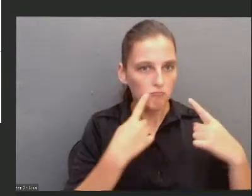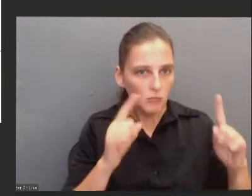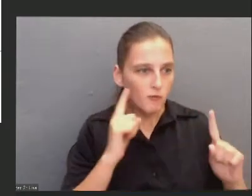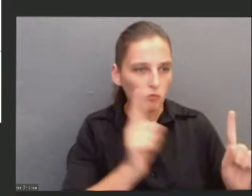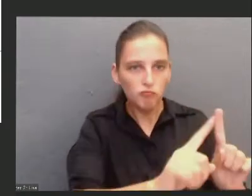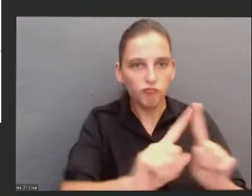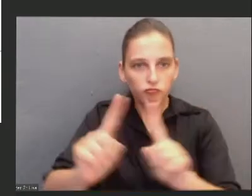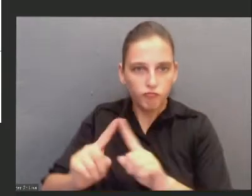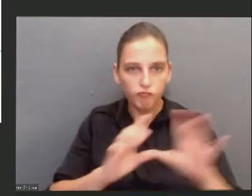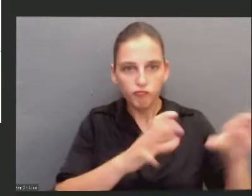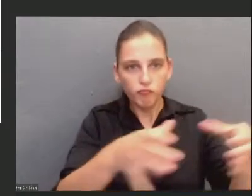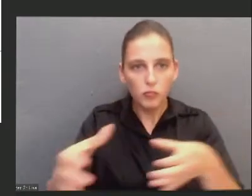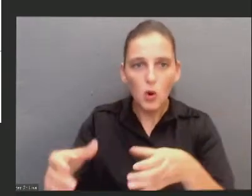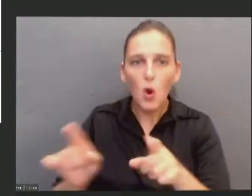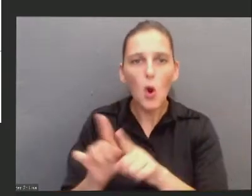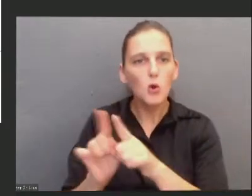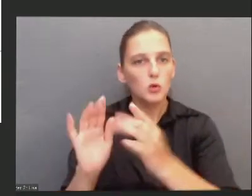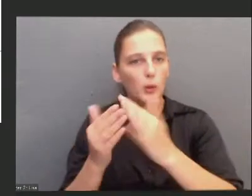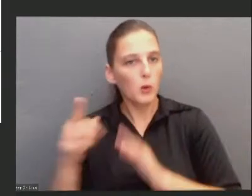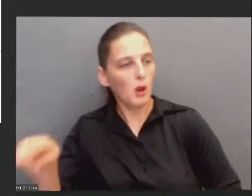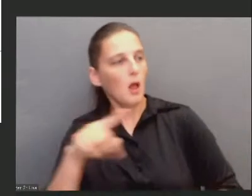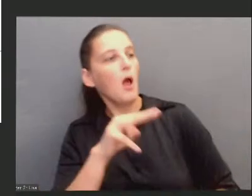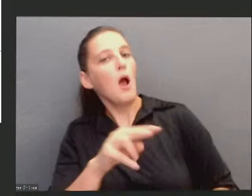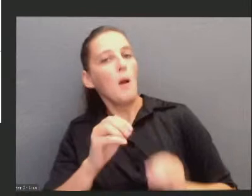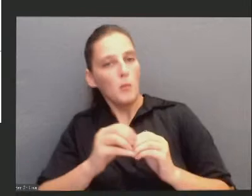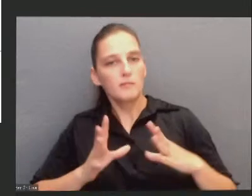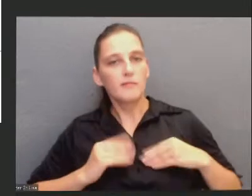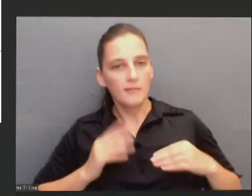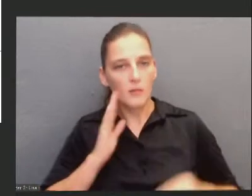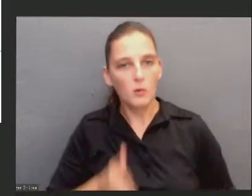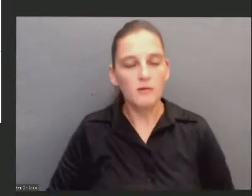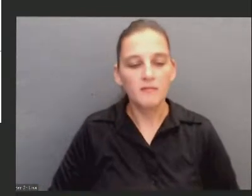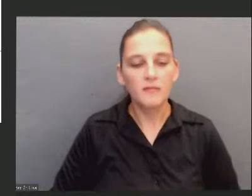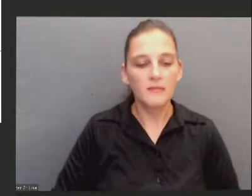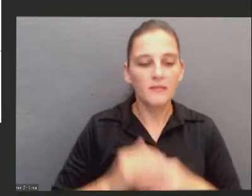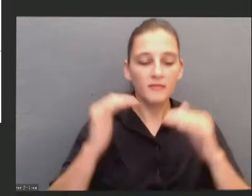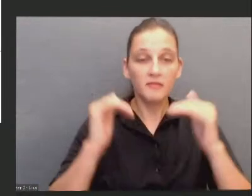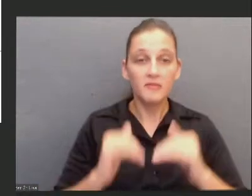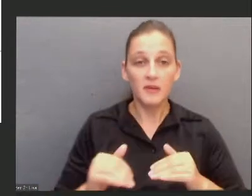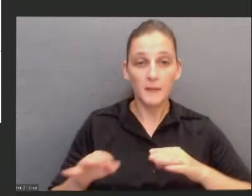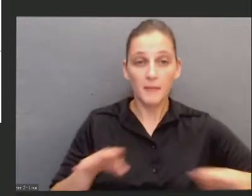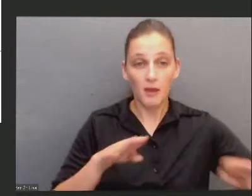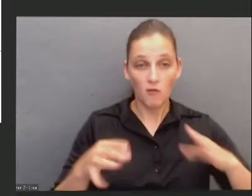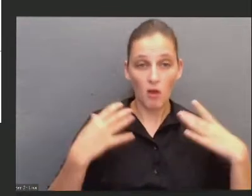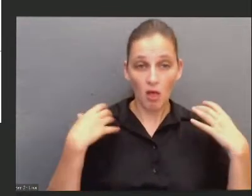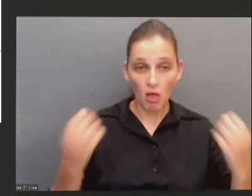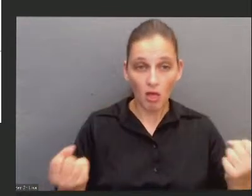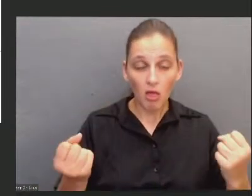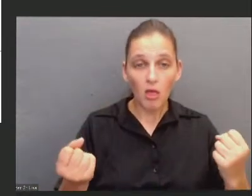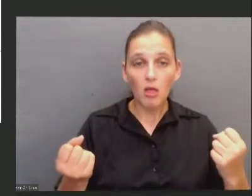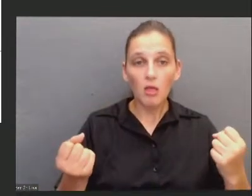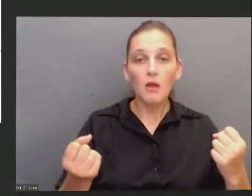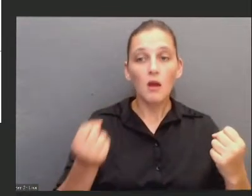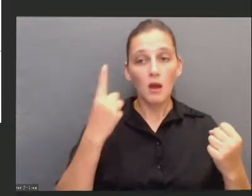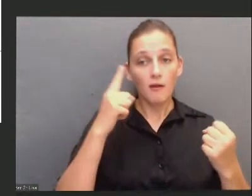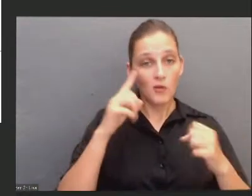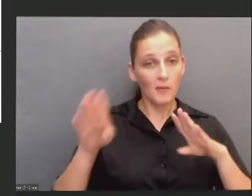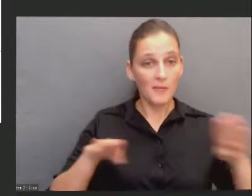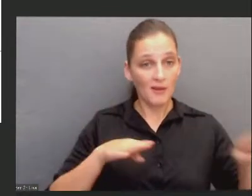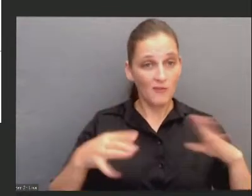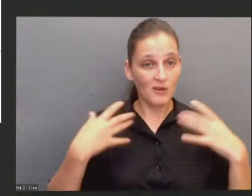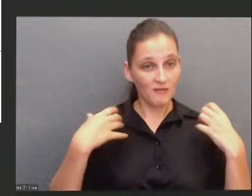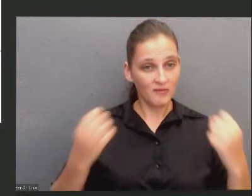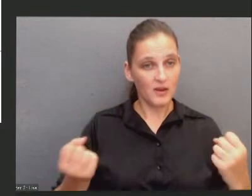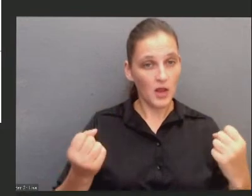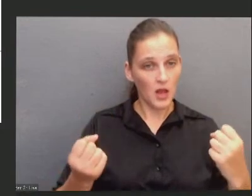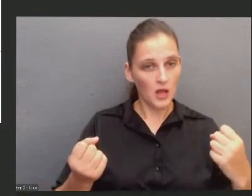Next, we also have talked about behavioral health. We want to emphasize the importance of behavioral health and building out a data infrastructure to understand